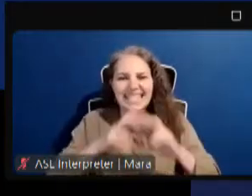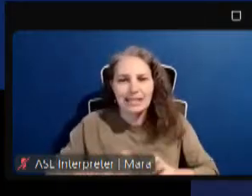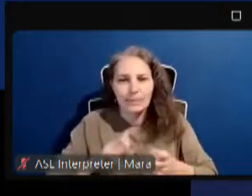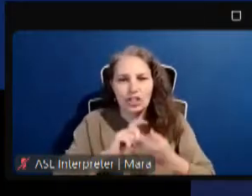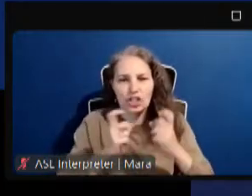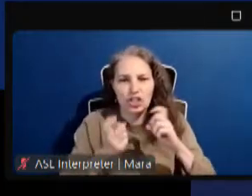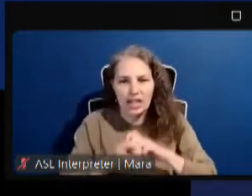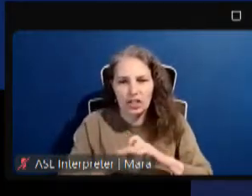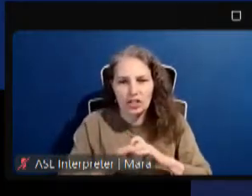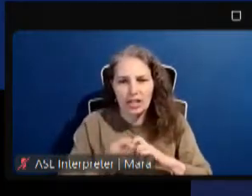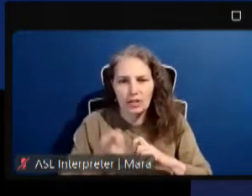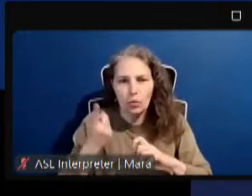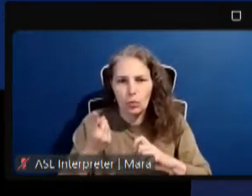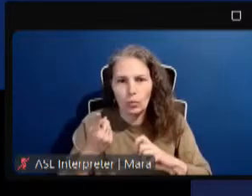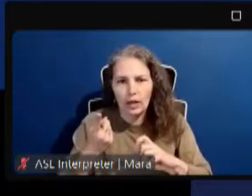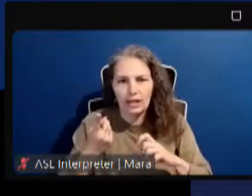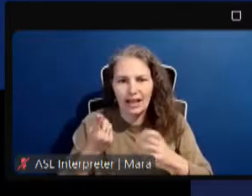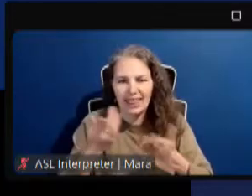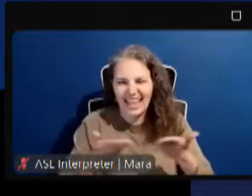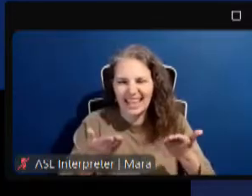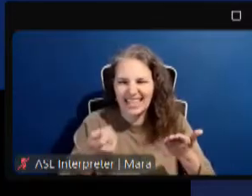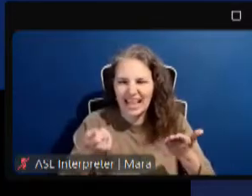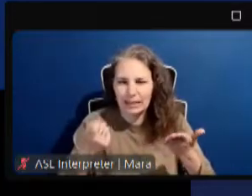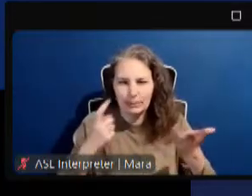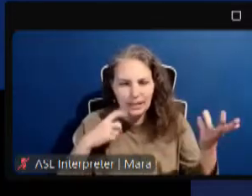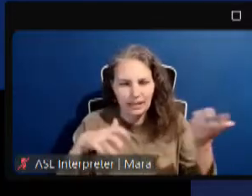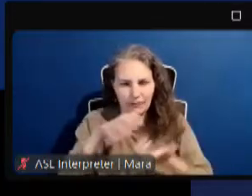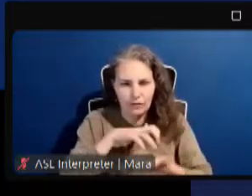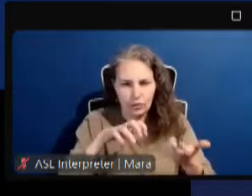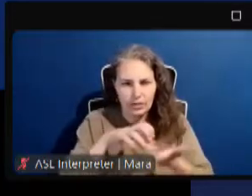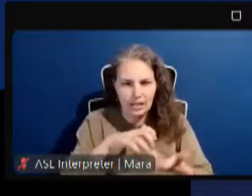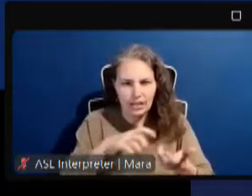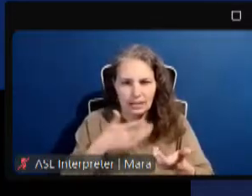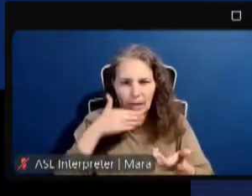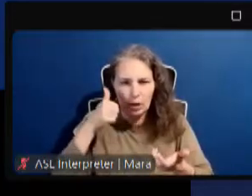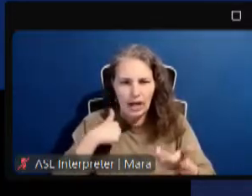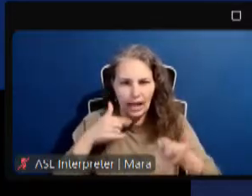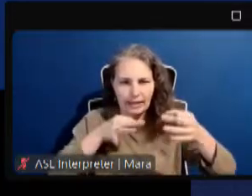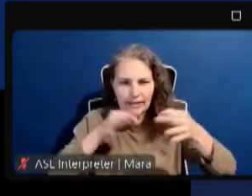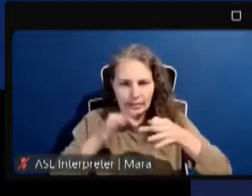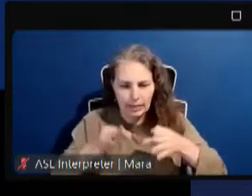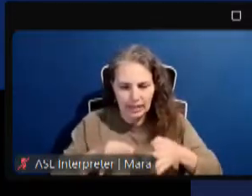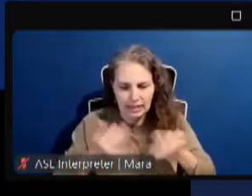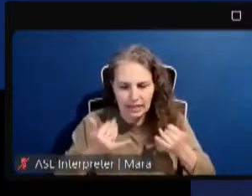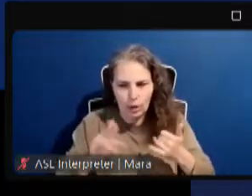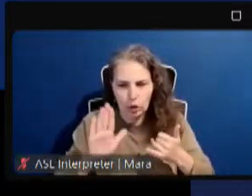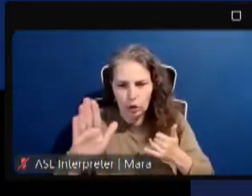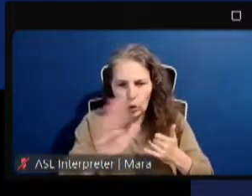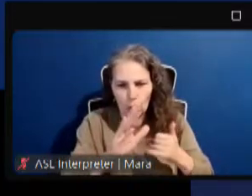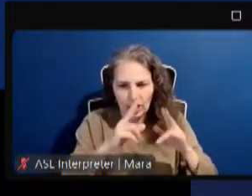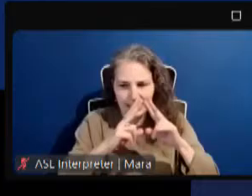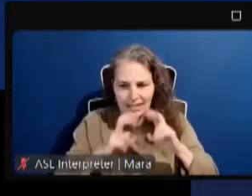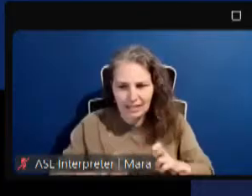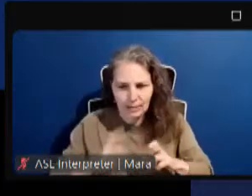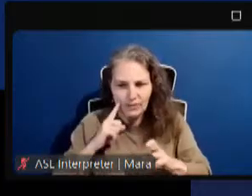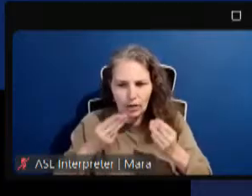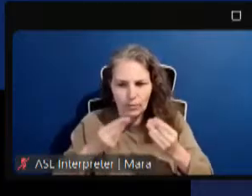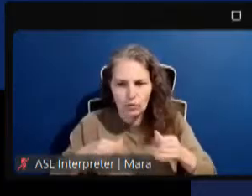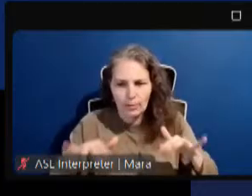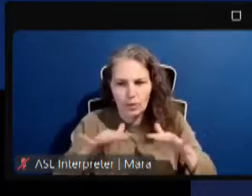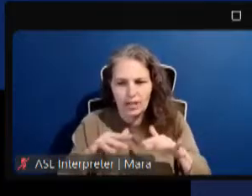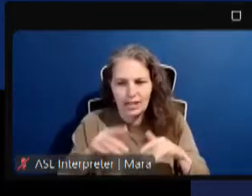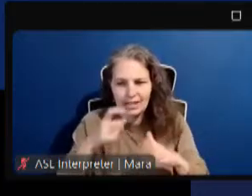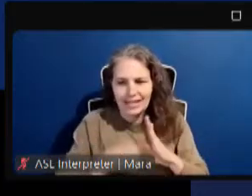lot of confusion that I want to take a moment to explain. Your assessment for property tax